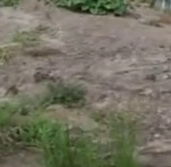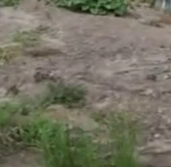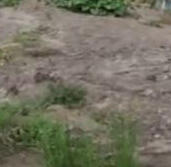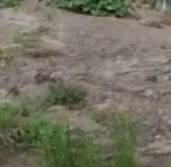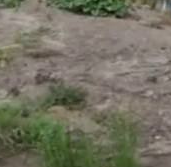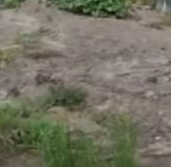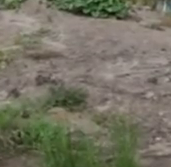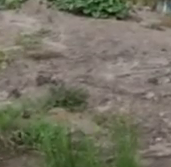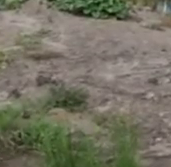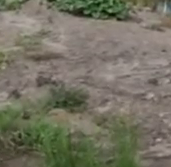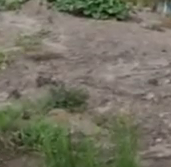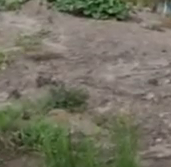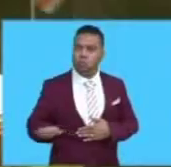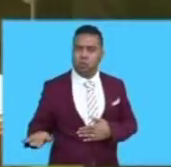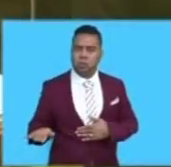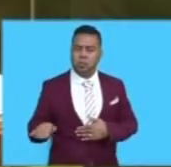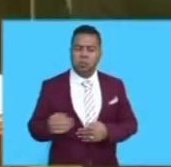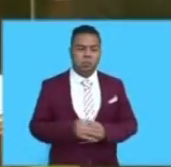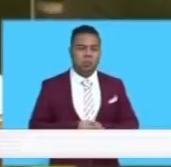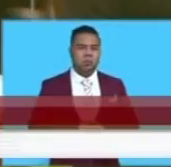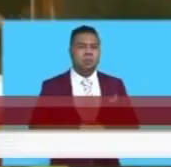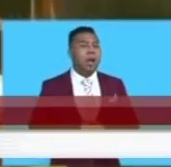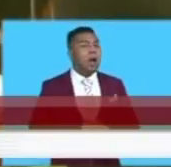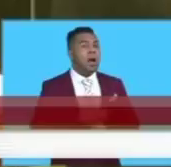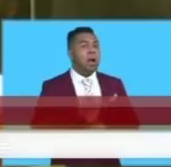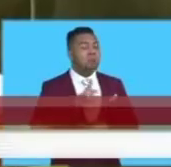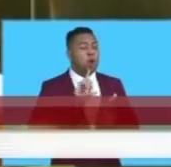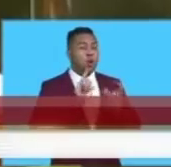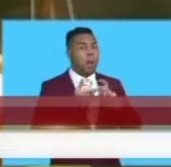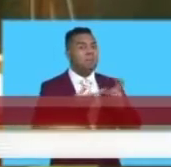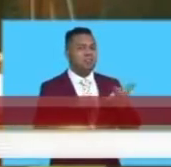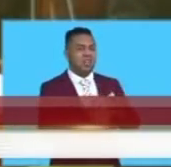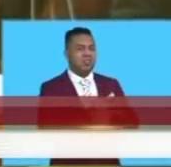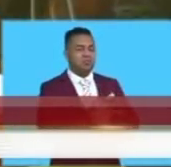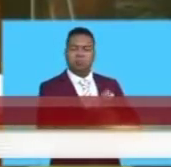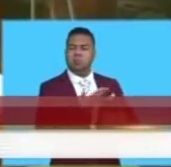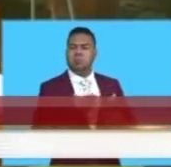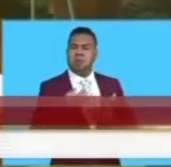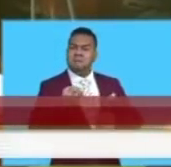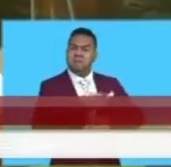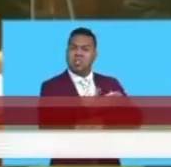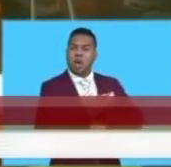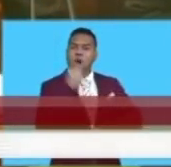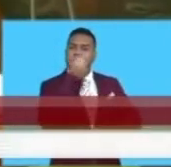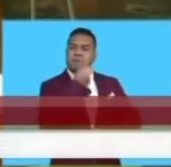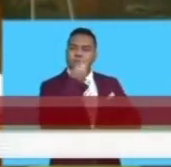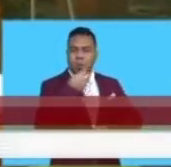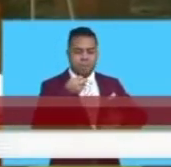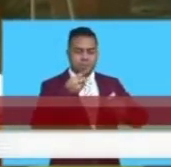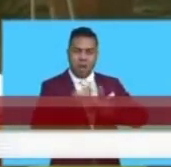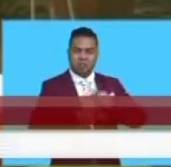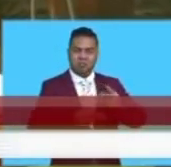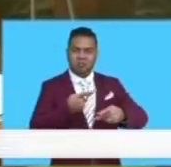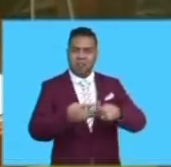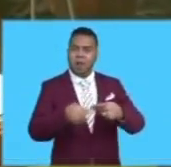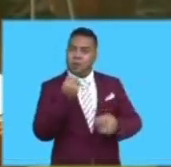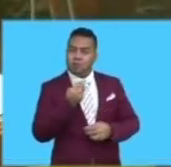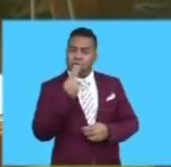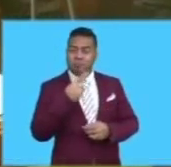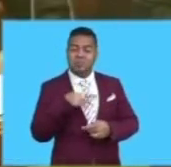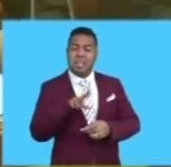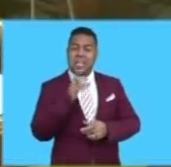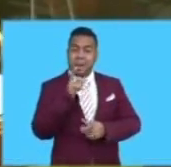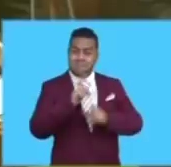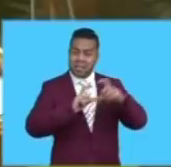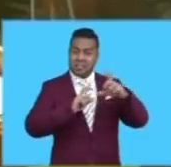of food and nutrition security. Climate change, as I said, affects our food production. It affects our nutrition security capacity,